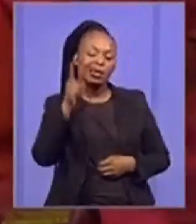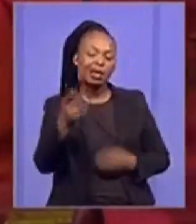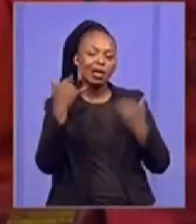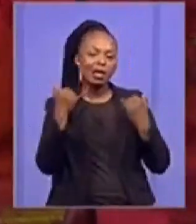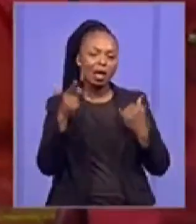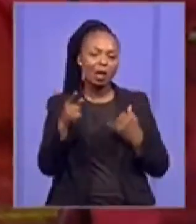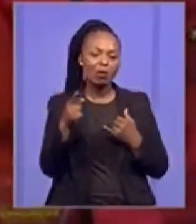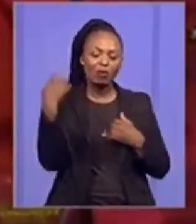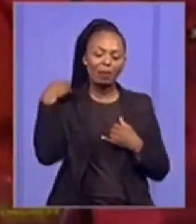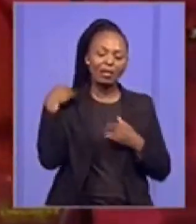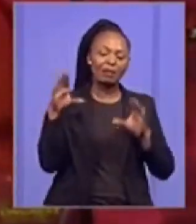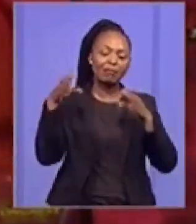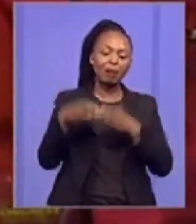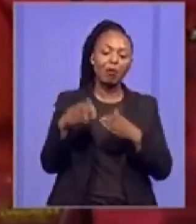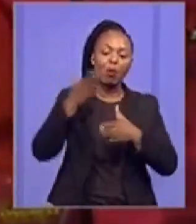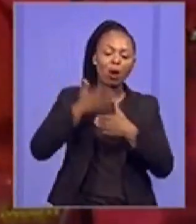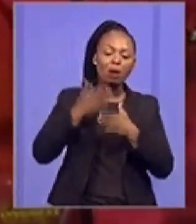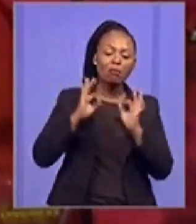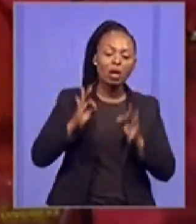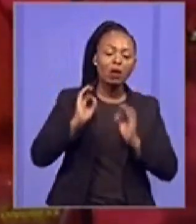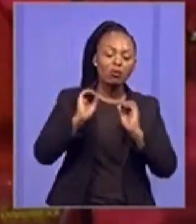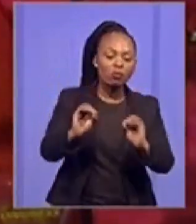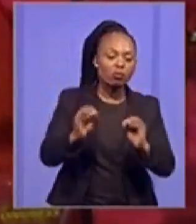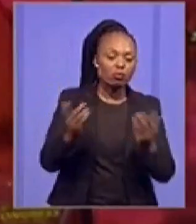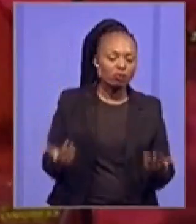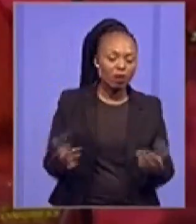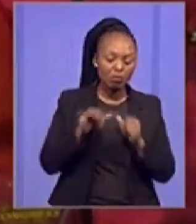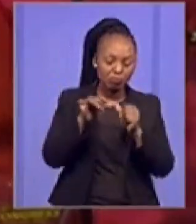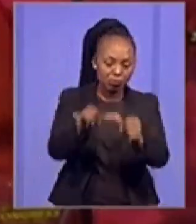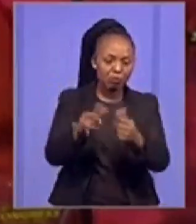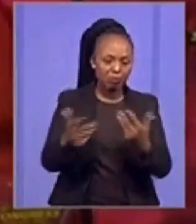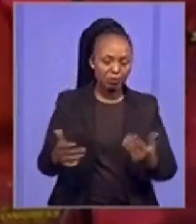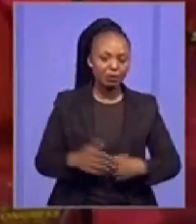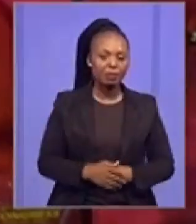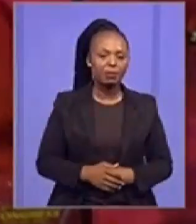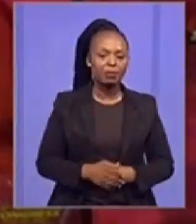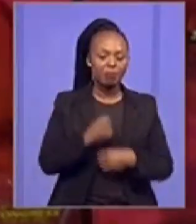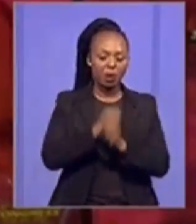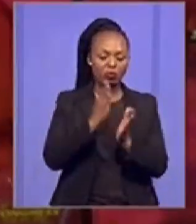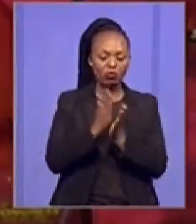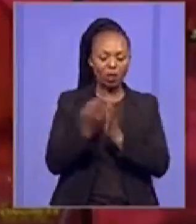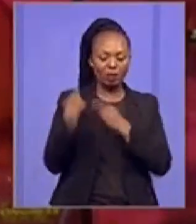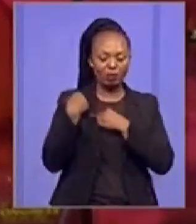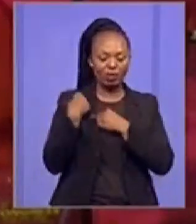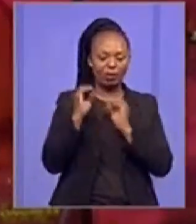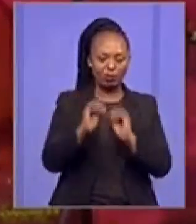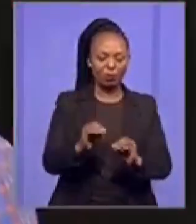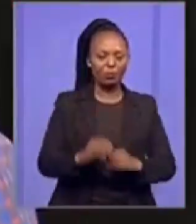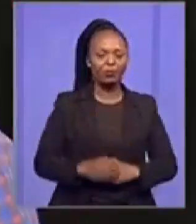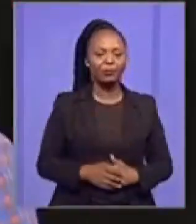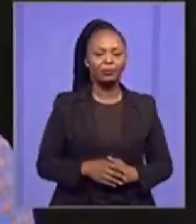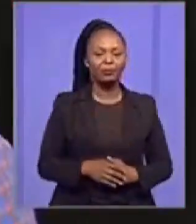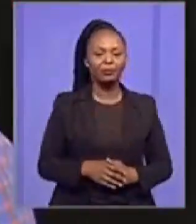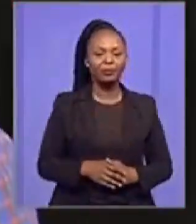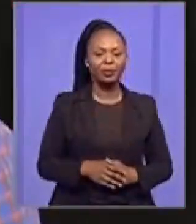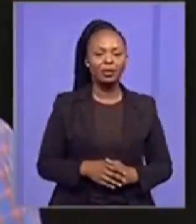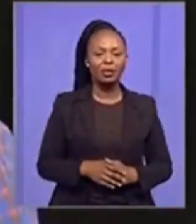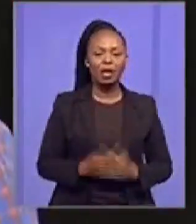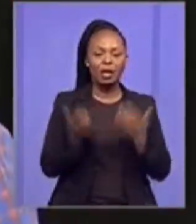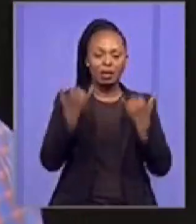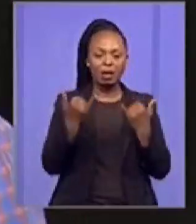tsa kabinete ya mopresidente go netefatsa hore di phetha ka bokgabane mosebetsi o di o kgethetsweng. We are going